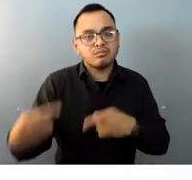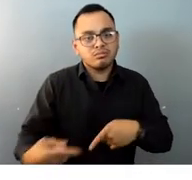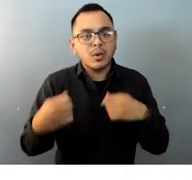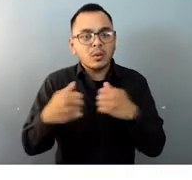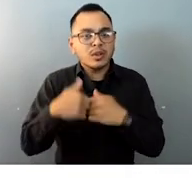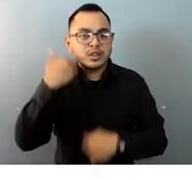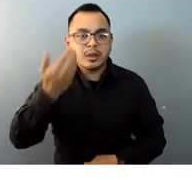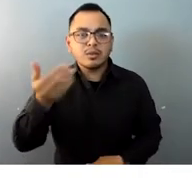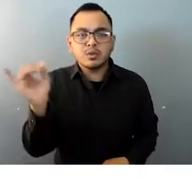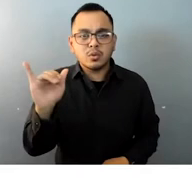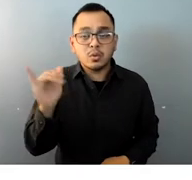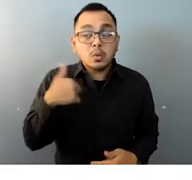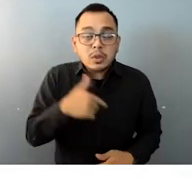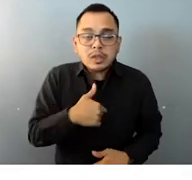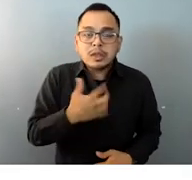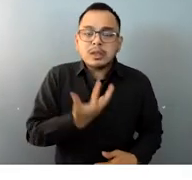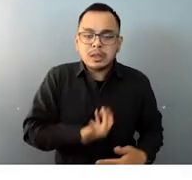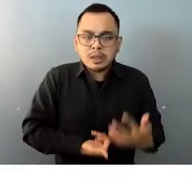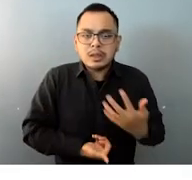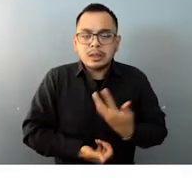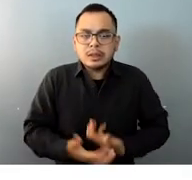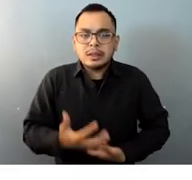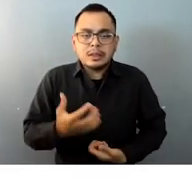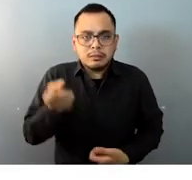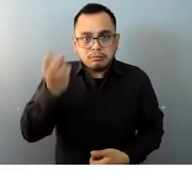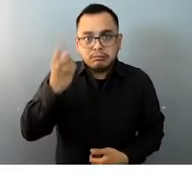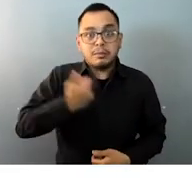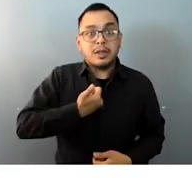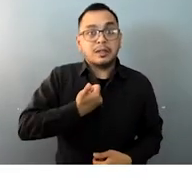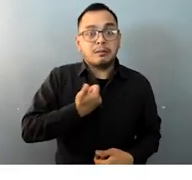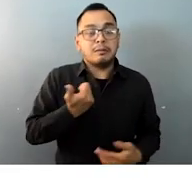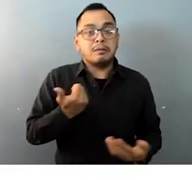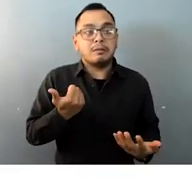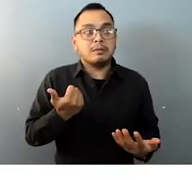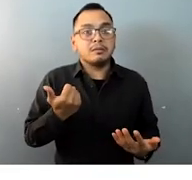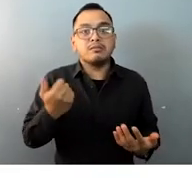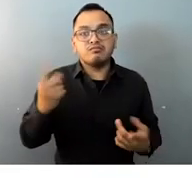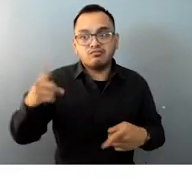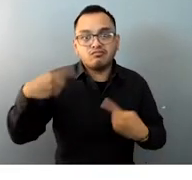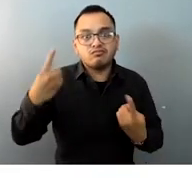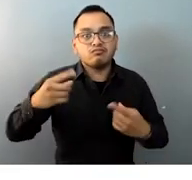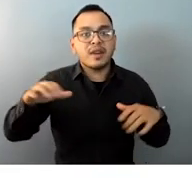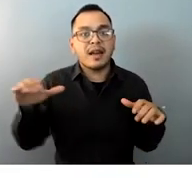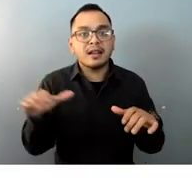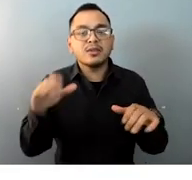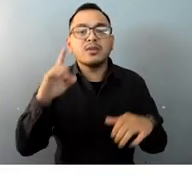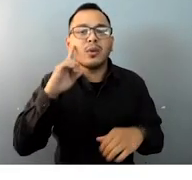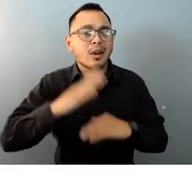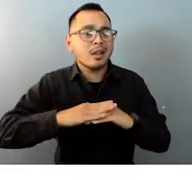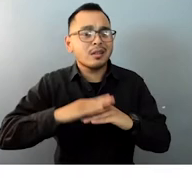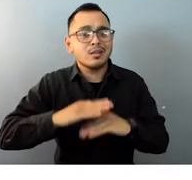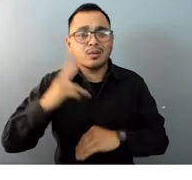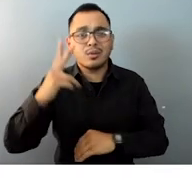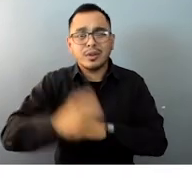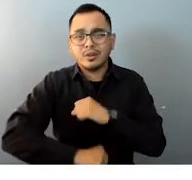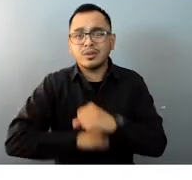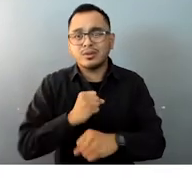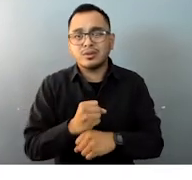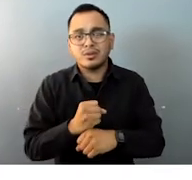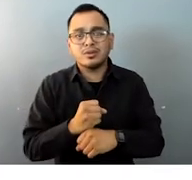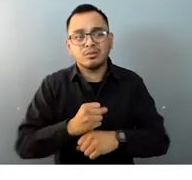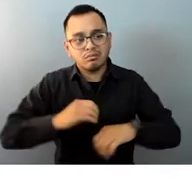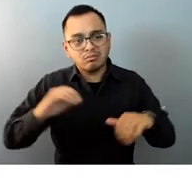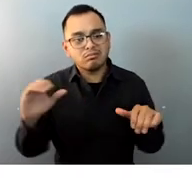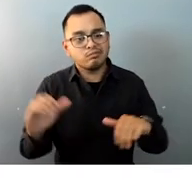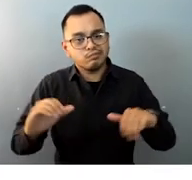have had to battle through the shame too. Because even though we don't want to feel it, and even with me, I have been an activist now for at